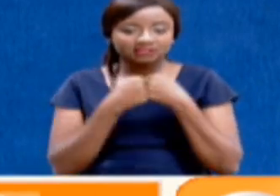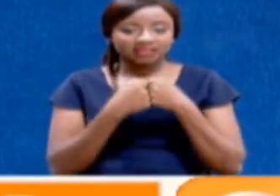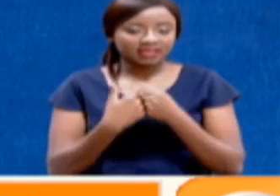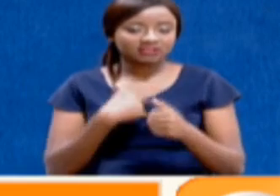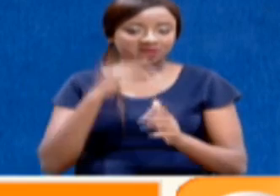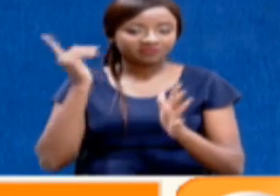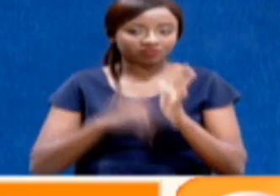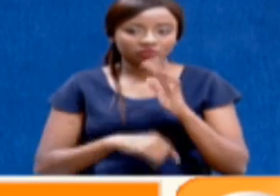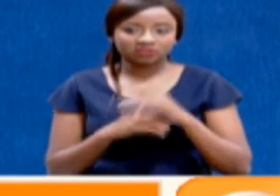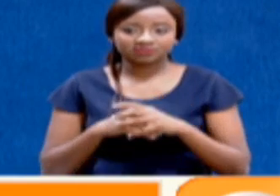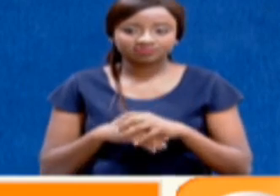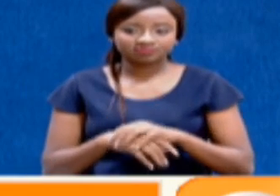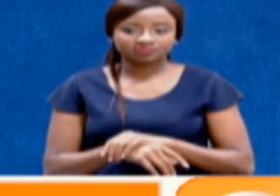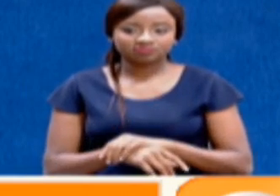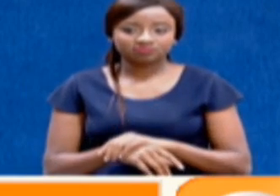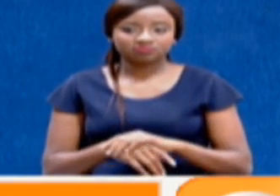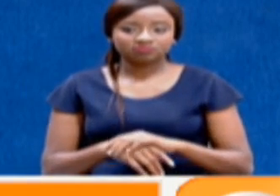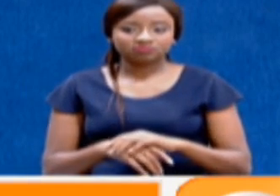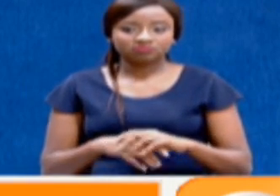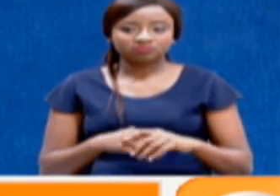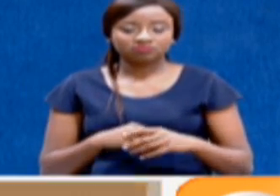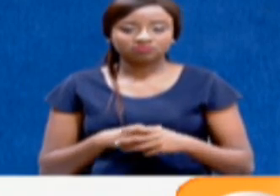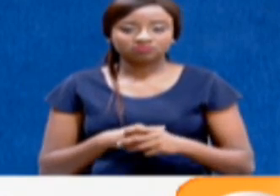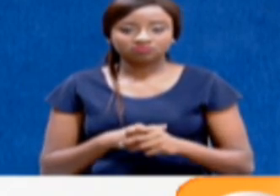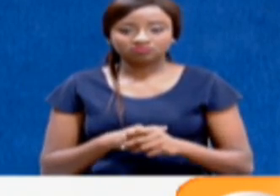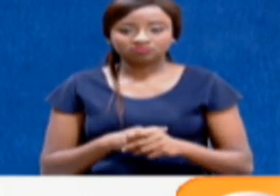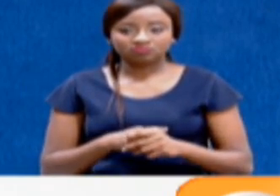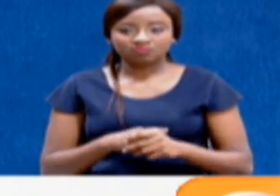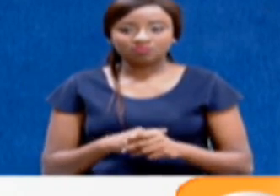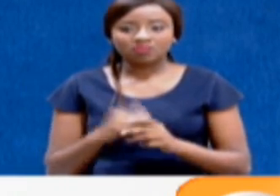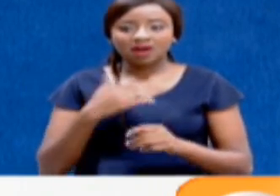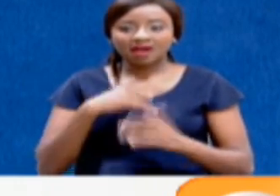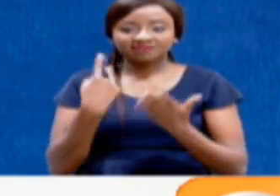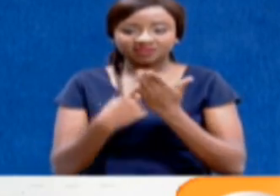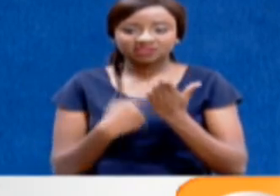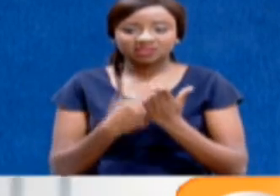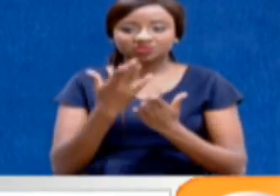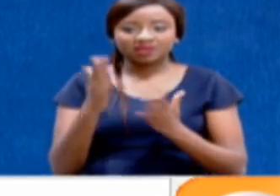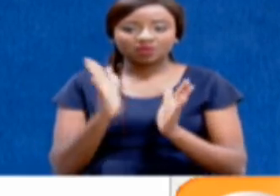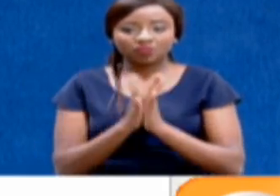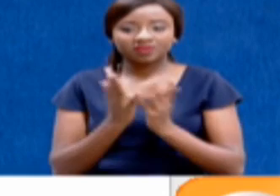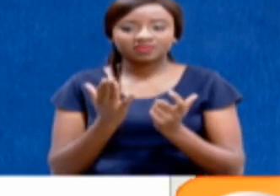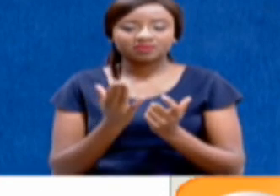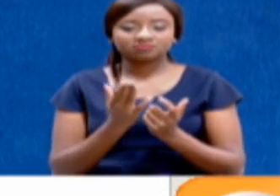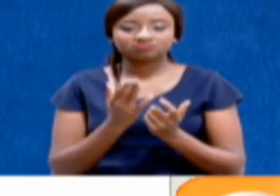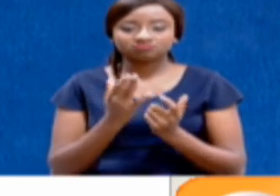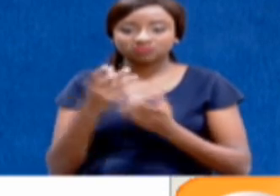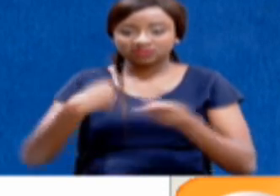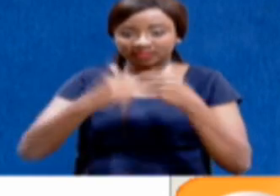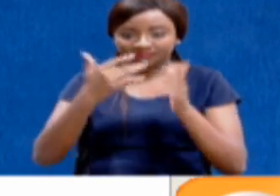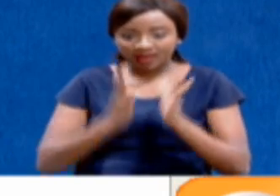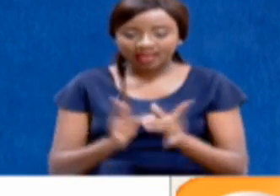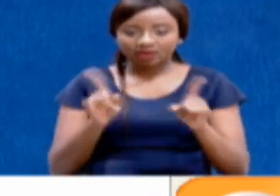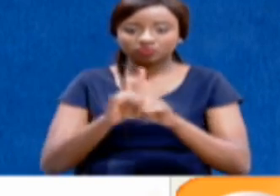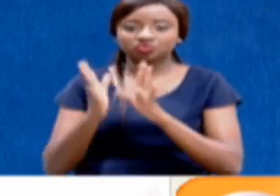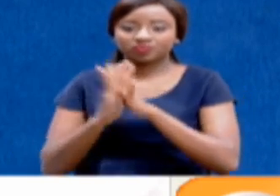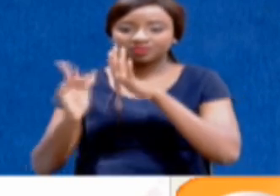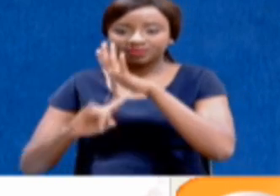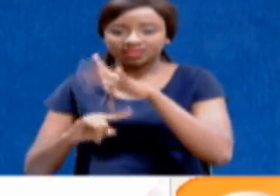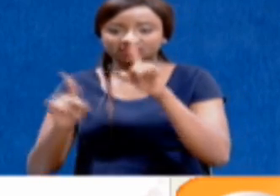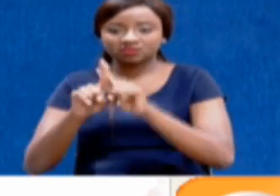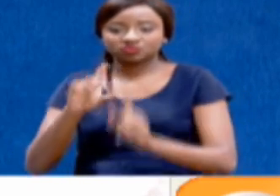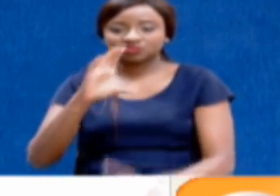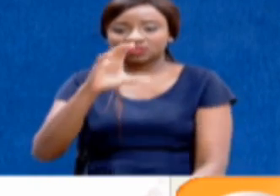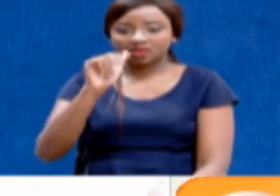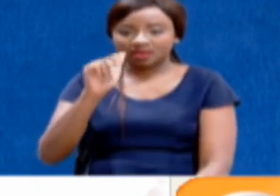it retail business, be it manufacturing business. They have discussions with the suppliers, they're having discussions with the ministry and of course with